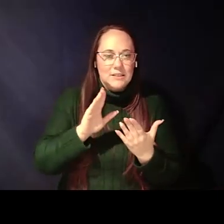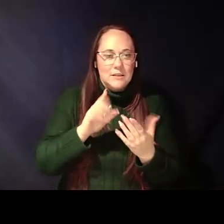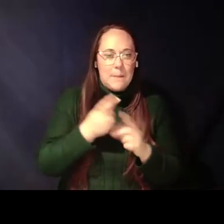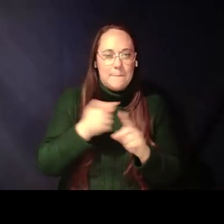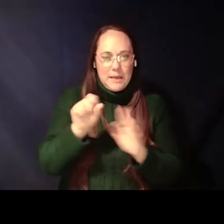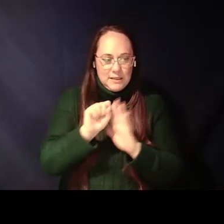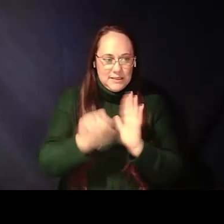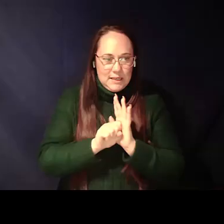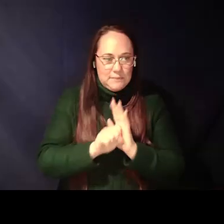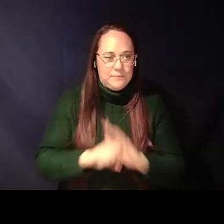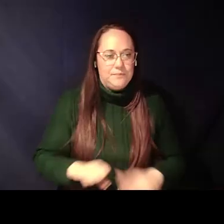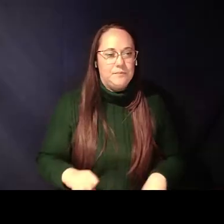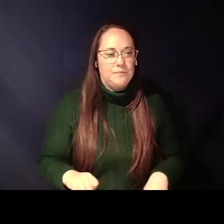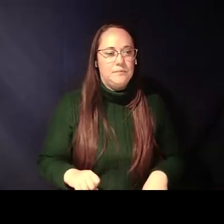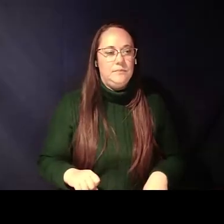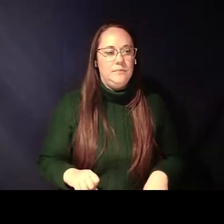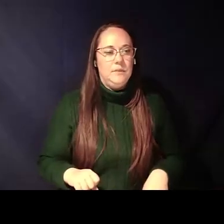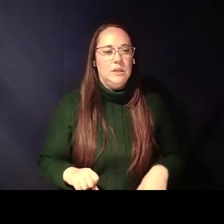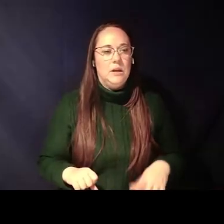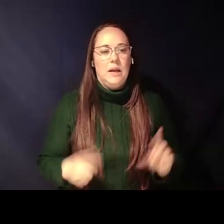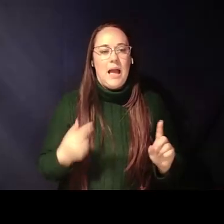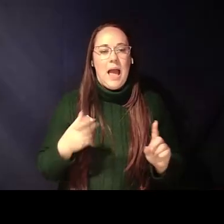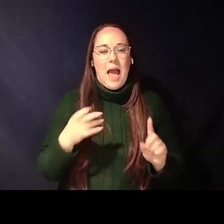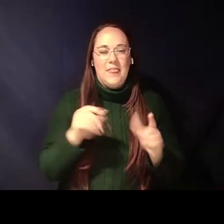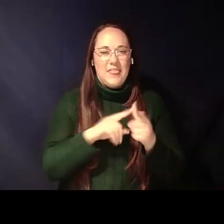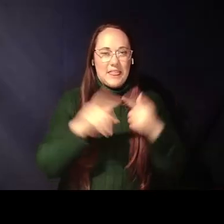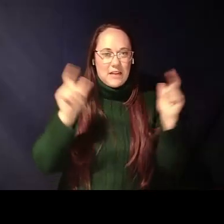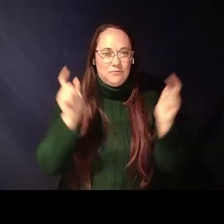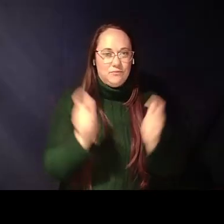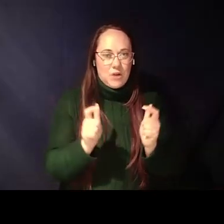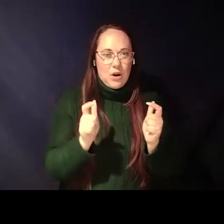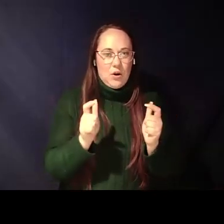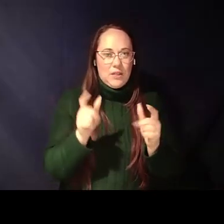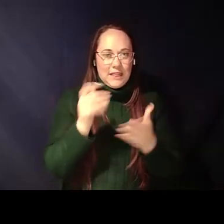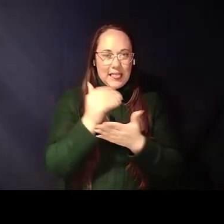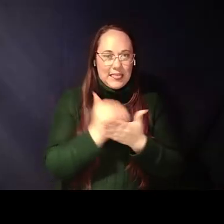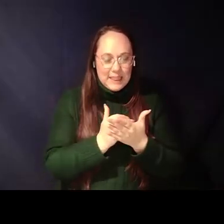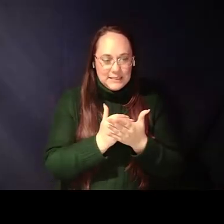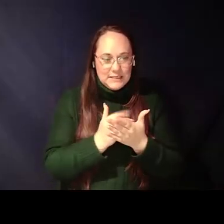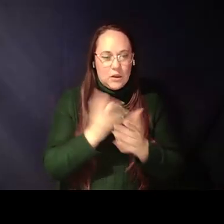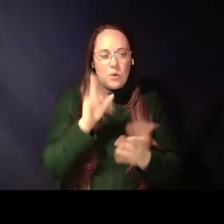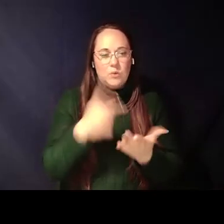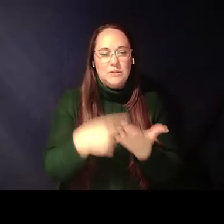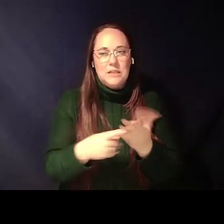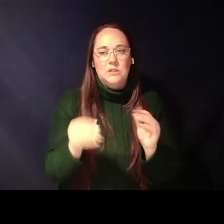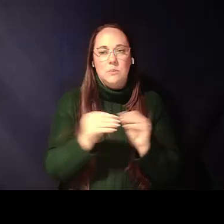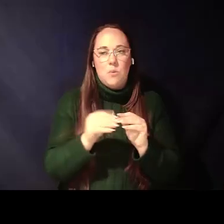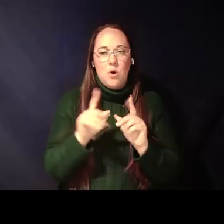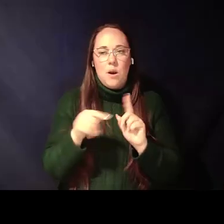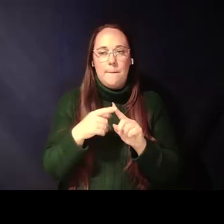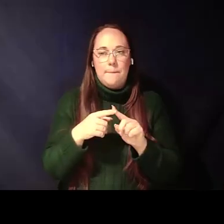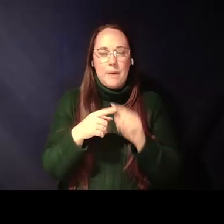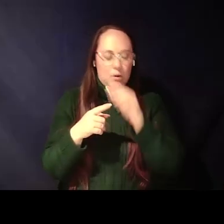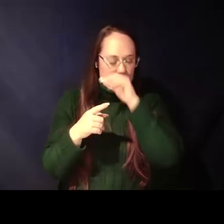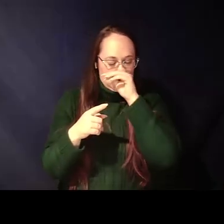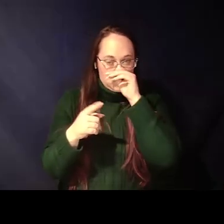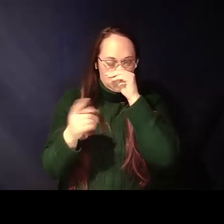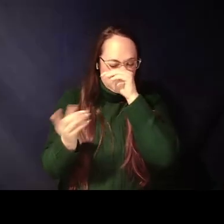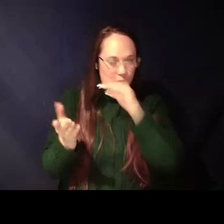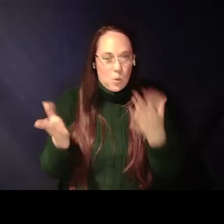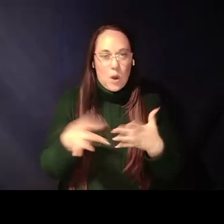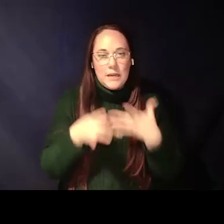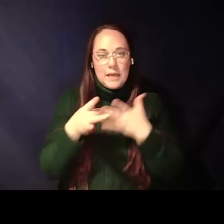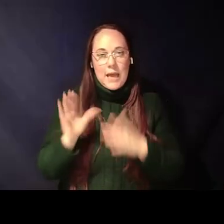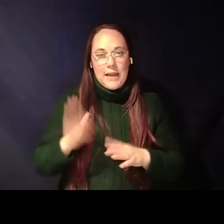state. And that narrowed our list. It was kind of a funneling down process. And we'll talk a little bit more about then what guided our decisions